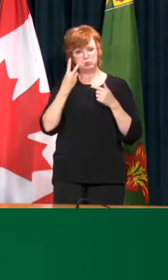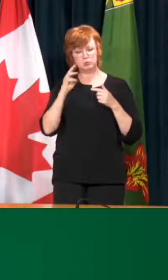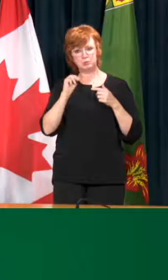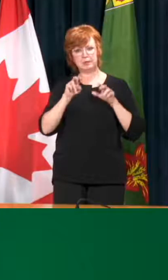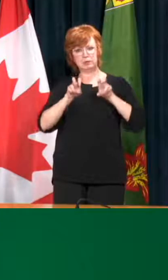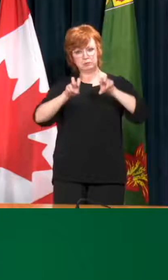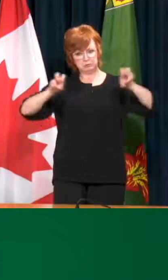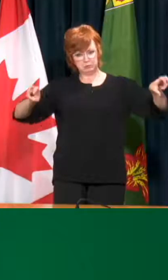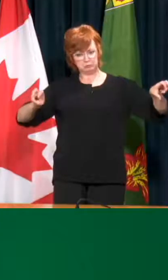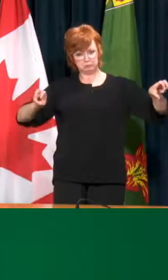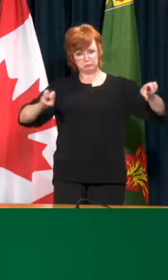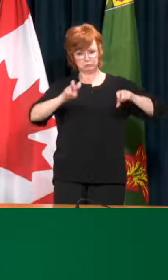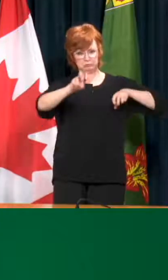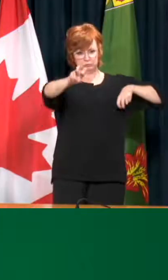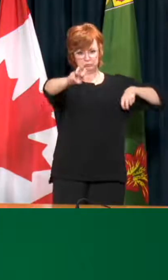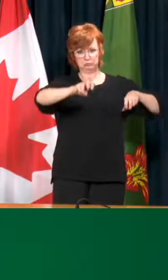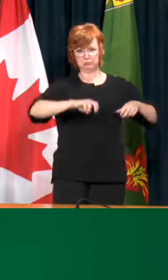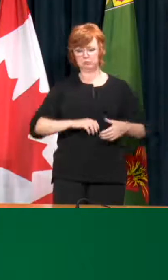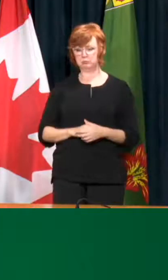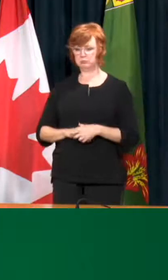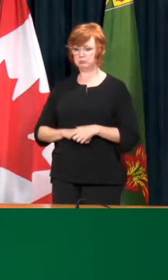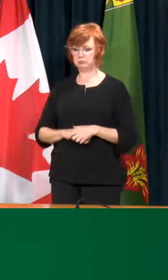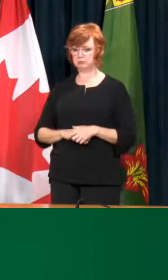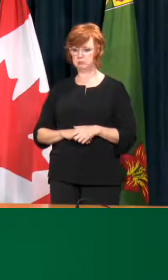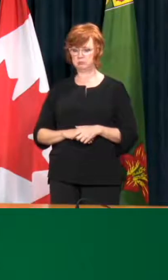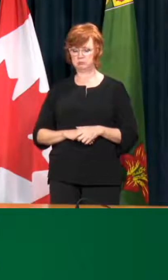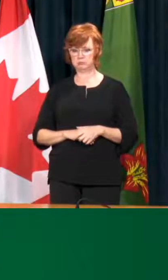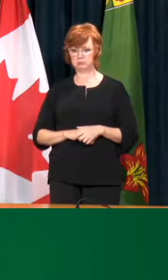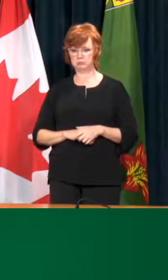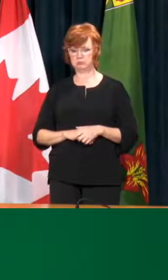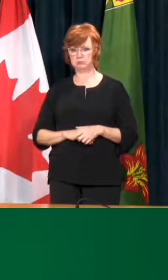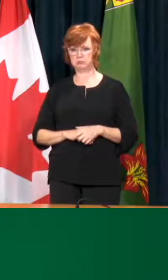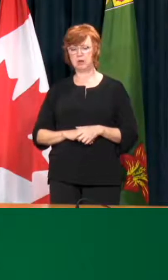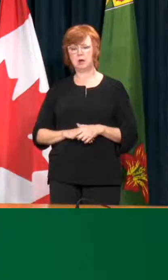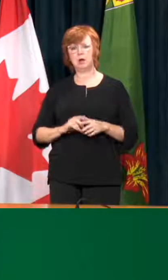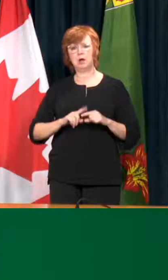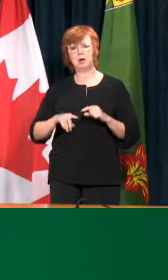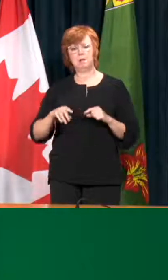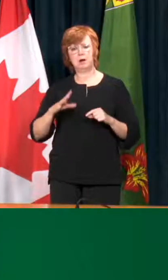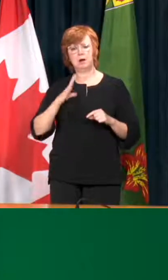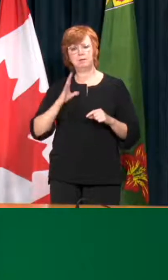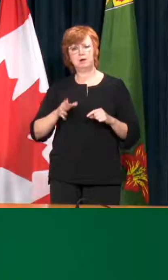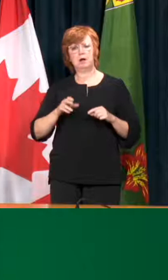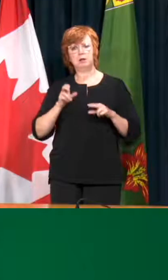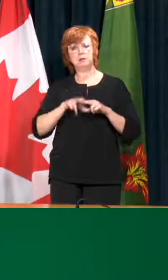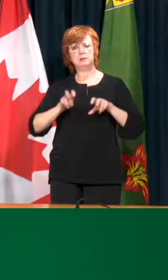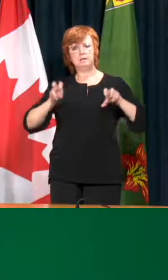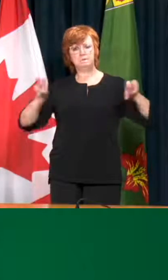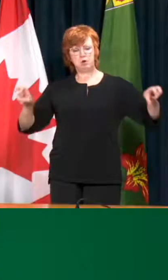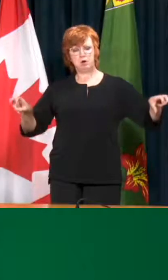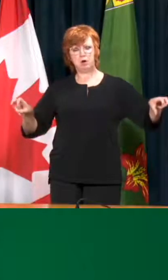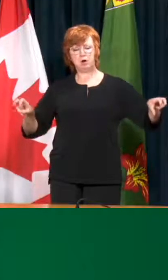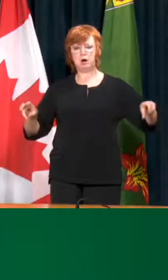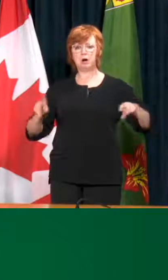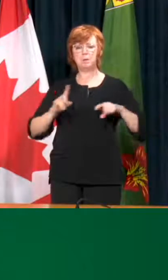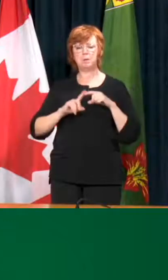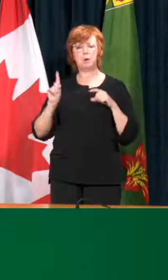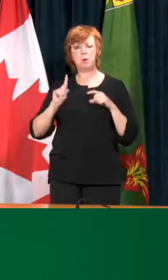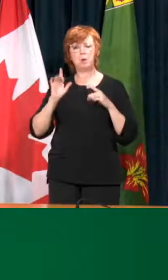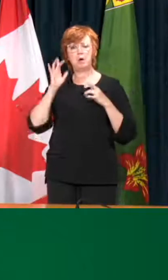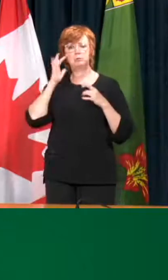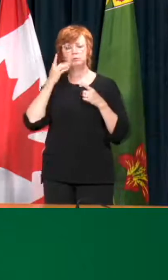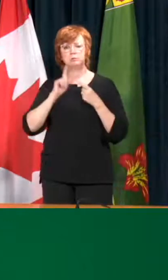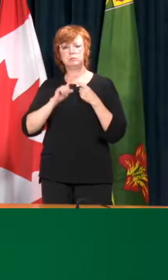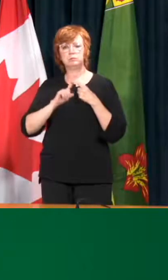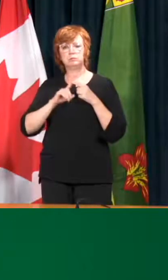large event, there may be some choke points, like when you're entering the building or when you're buying concessions or going to the washroom, where